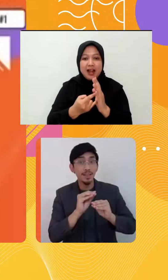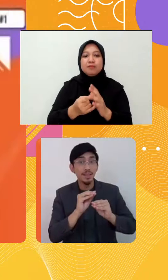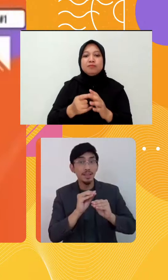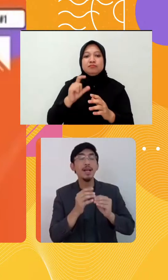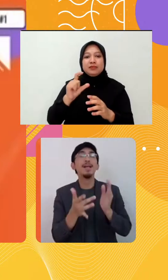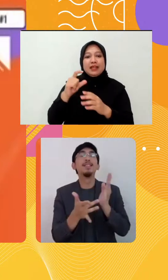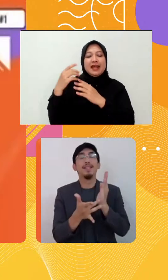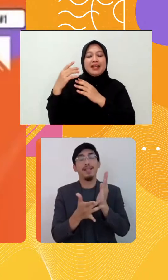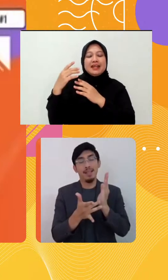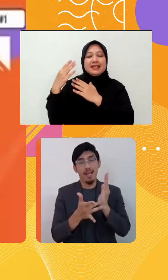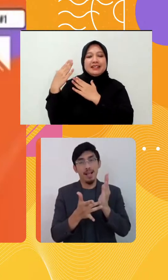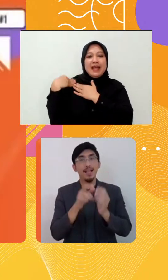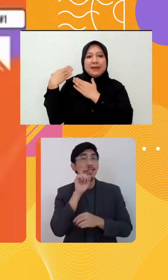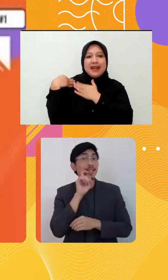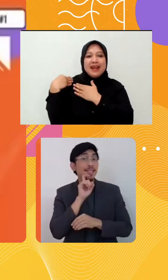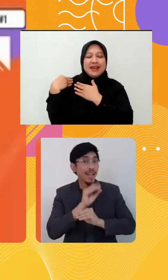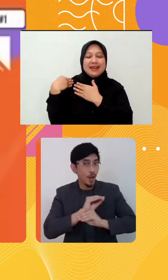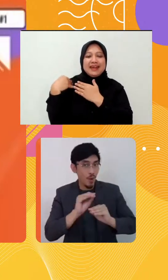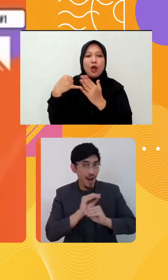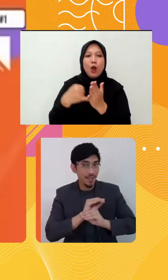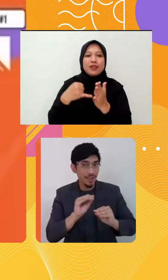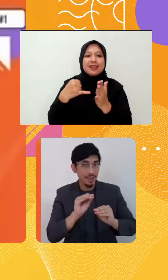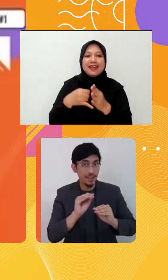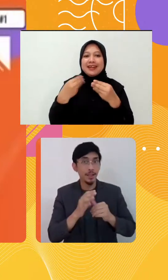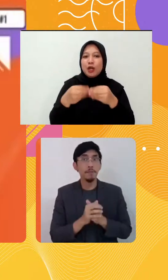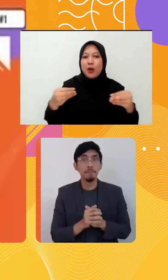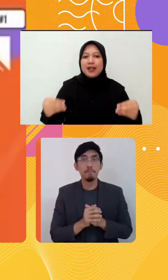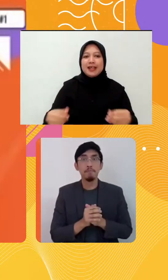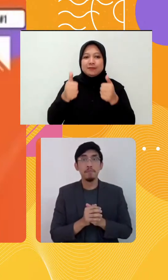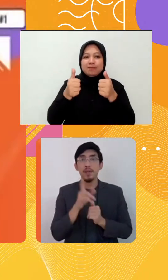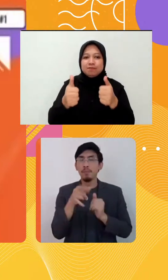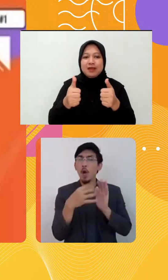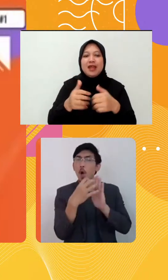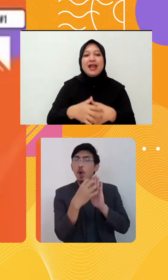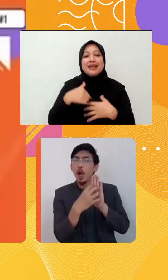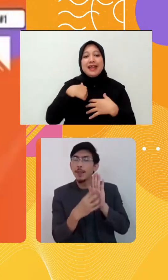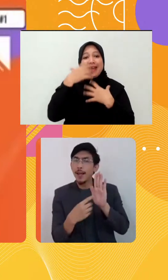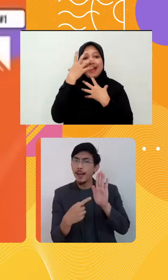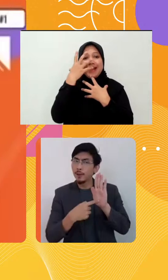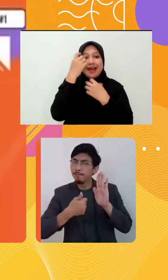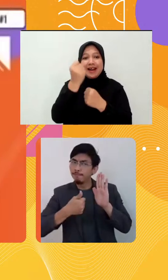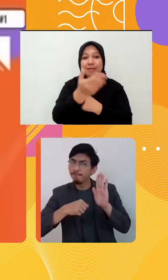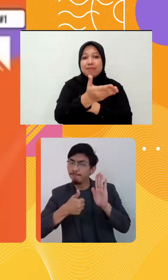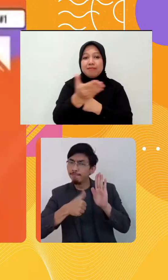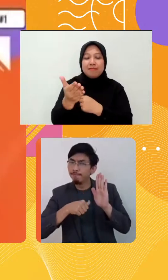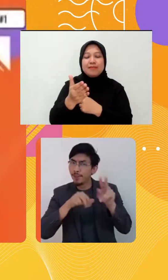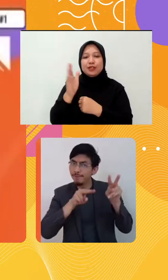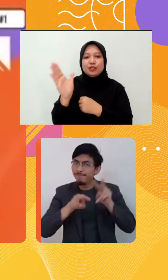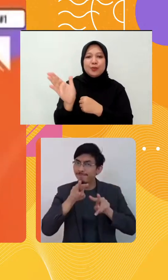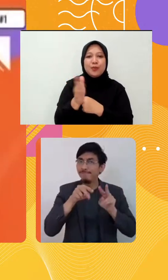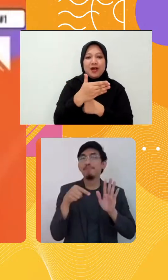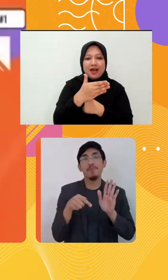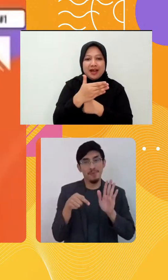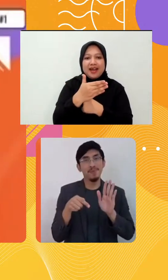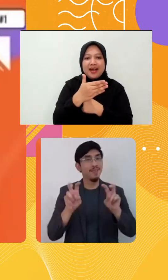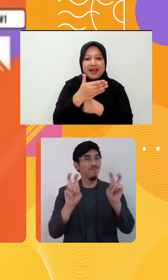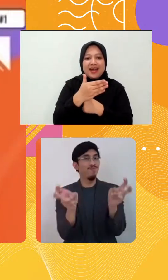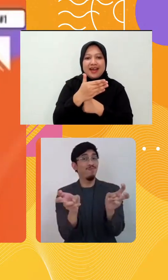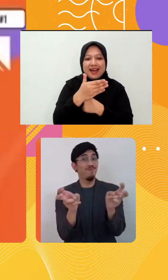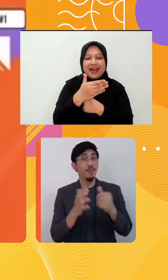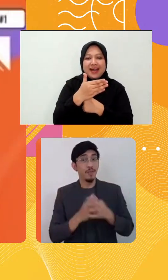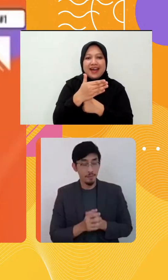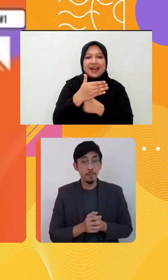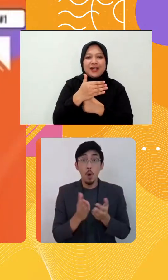And I hope that you guys could be participating actively in this